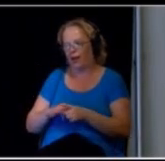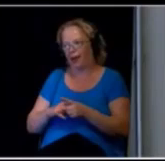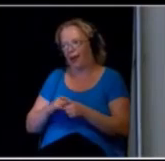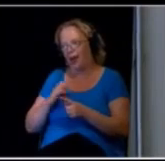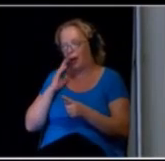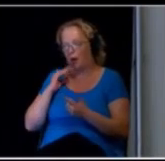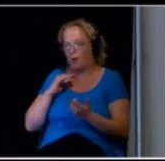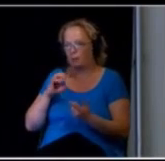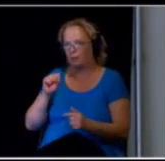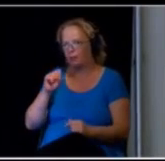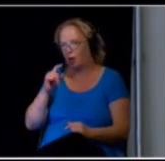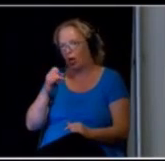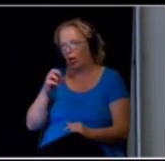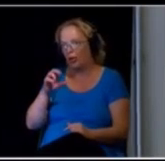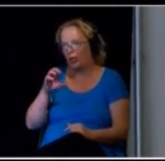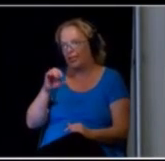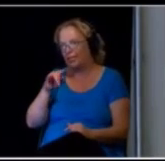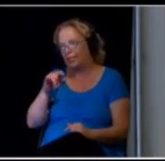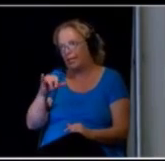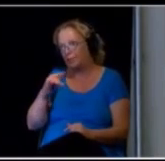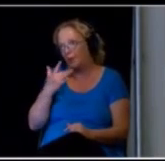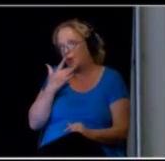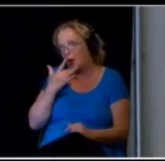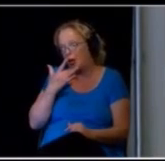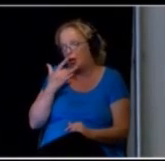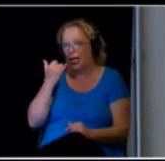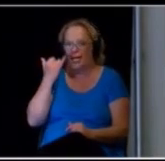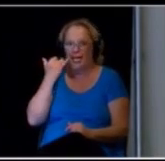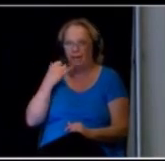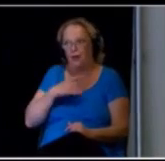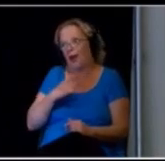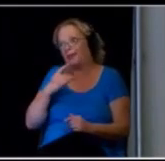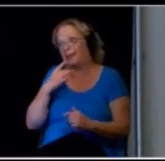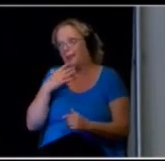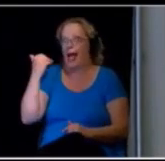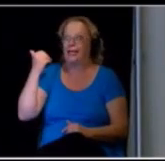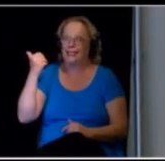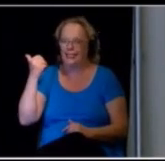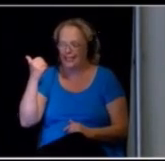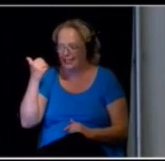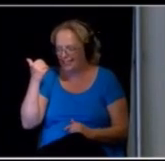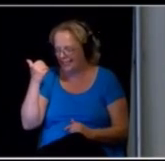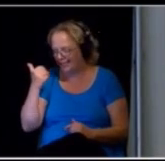preferred. If you like the best.